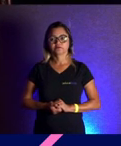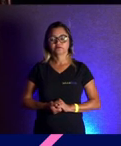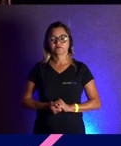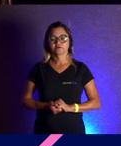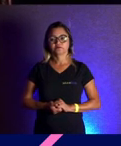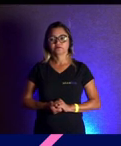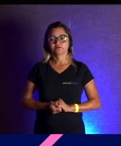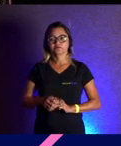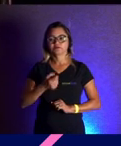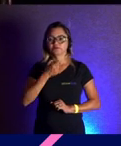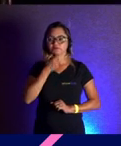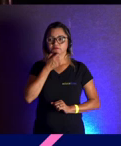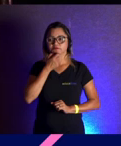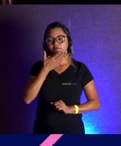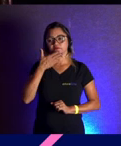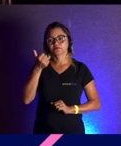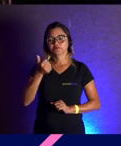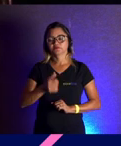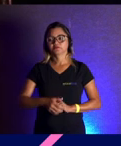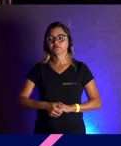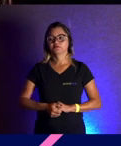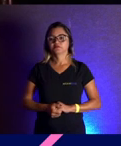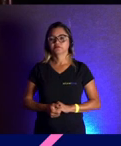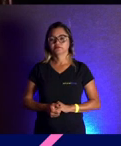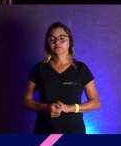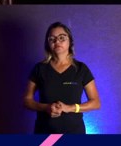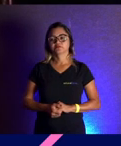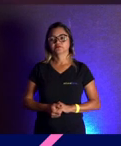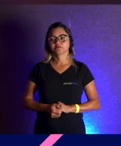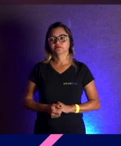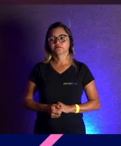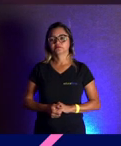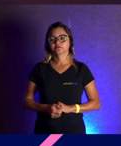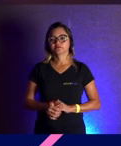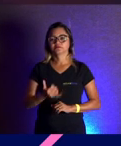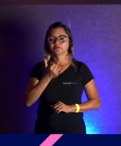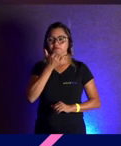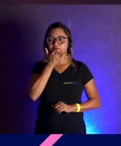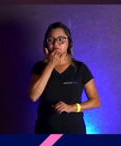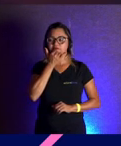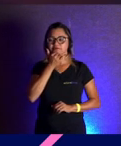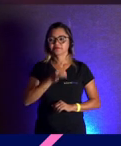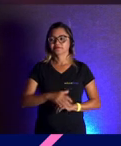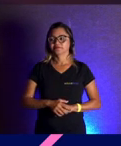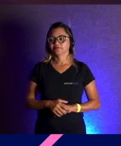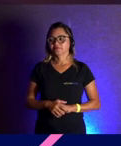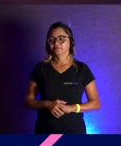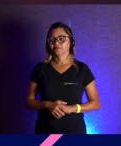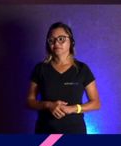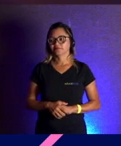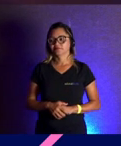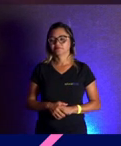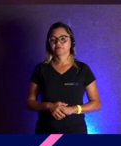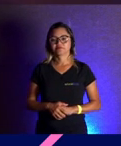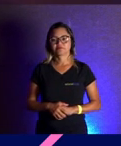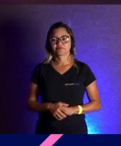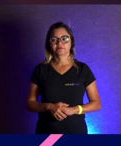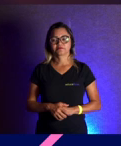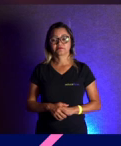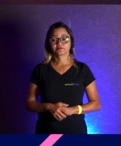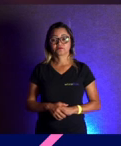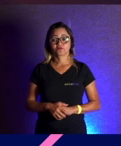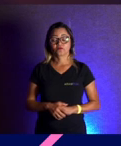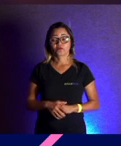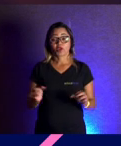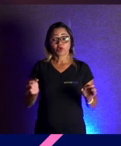English. Okay. English is that. Sorry, I got one example. Okay. So, I worked in the Congo for years,